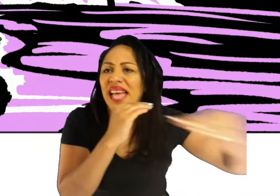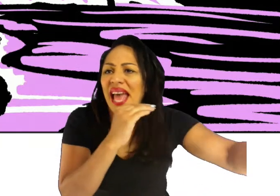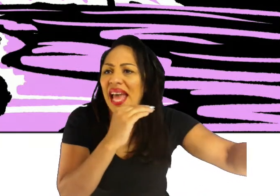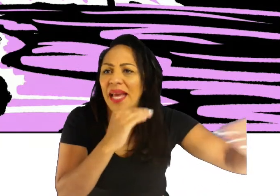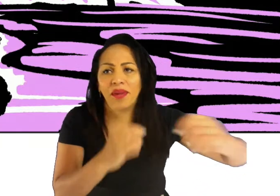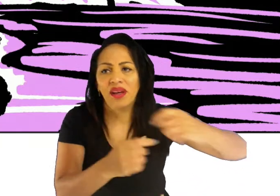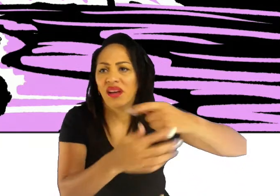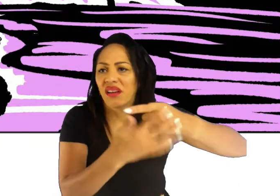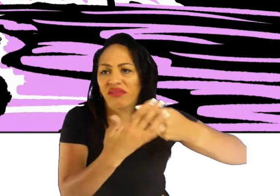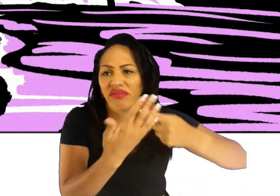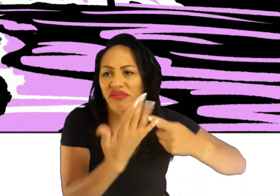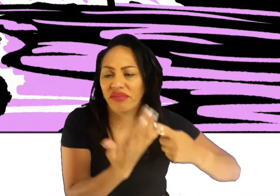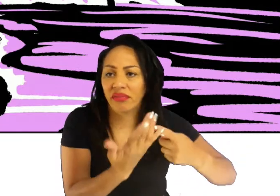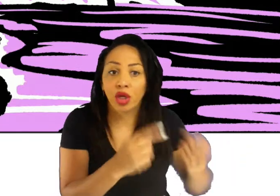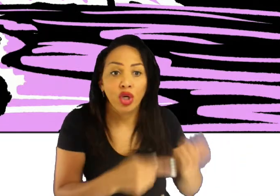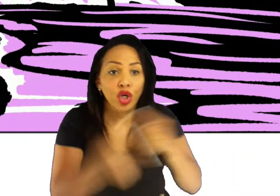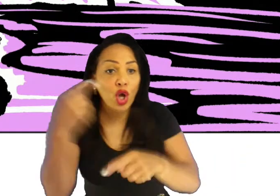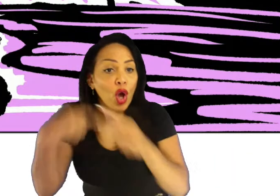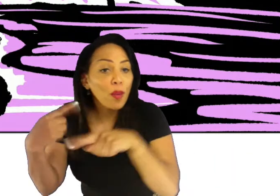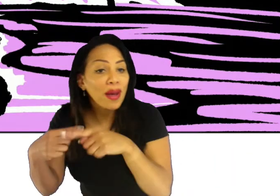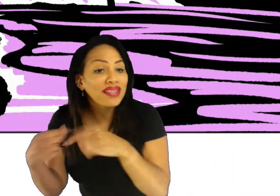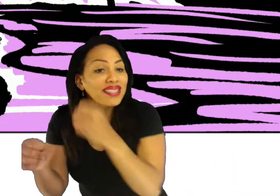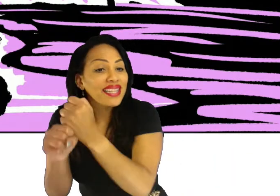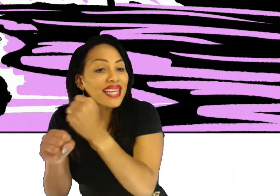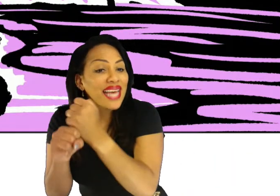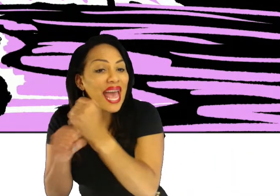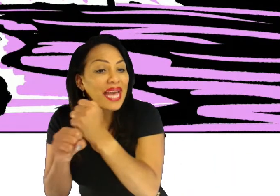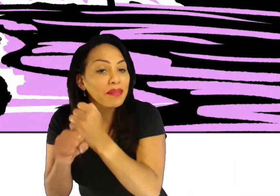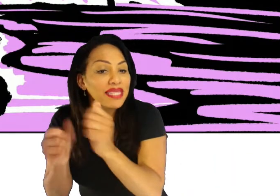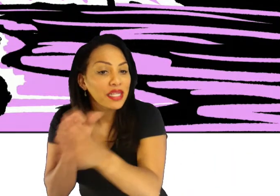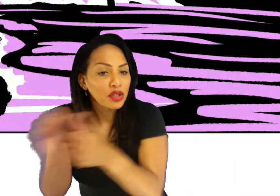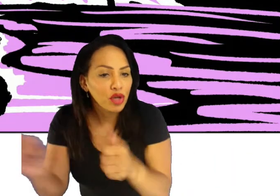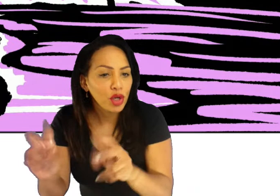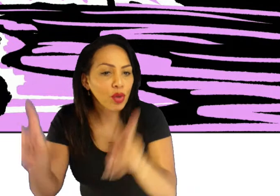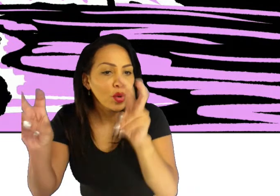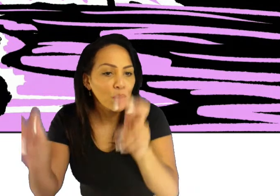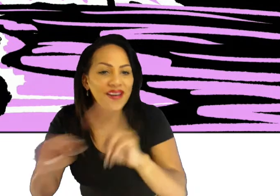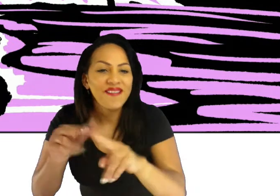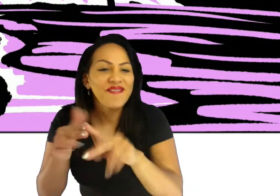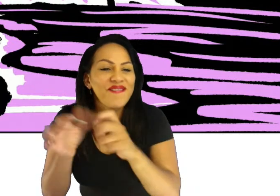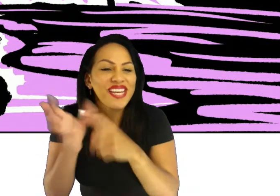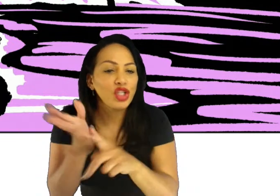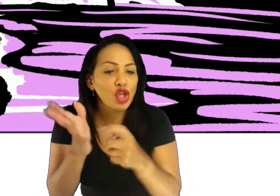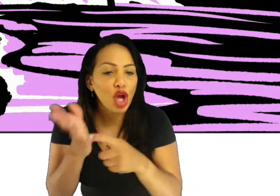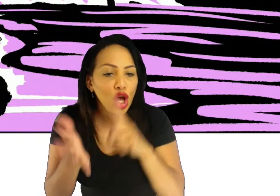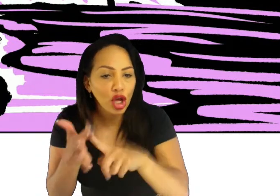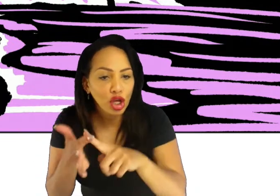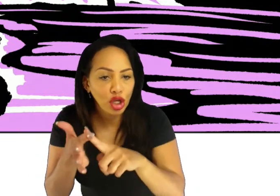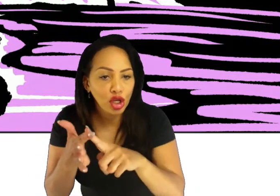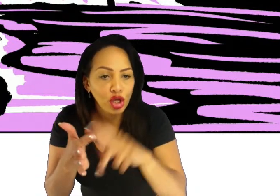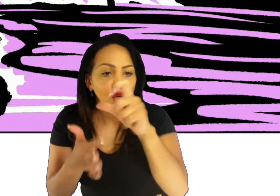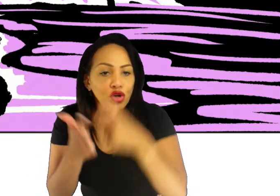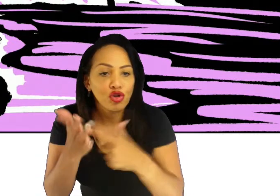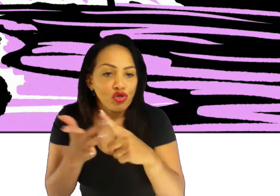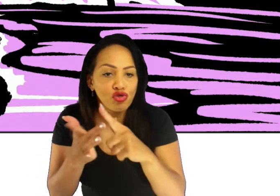back to the games industry, they call that feature creep, but we just call it normal practice.